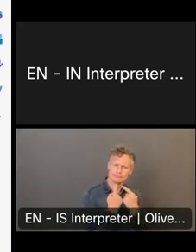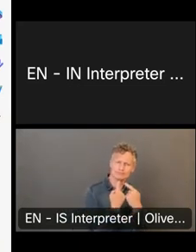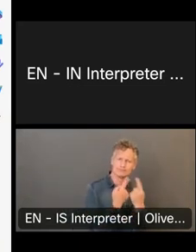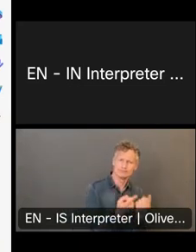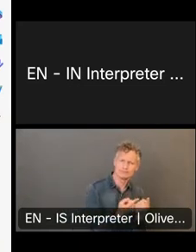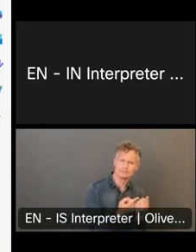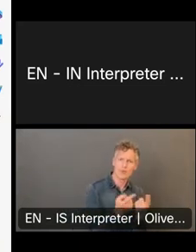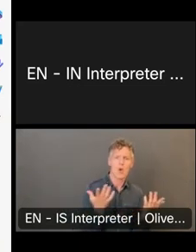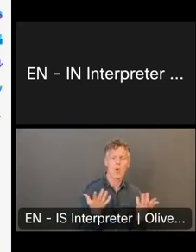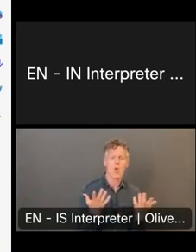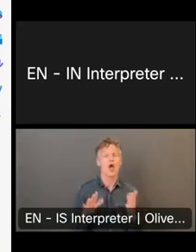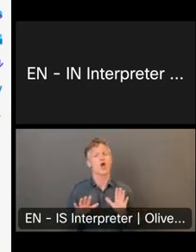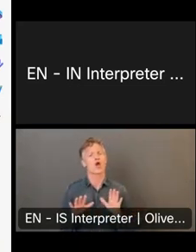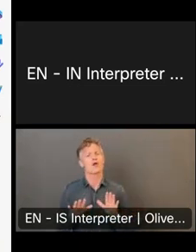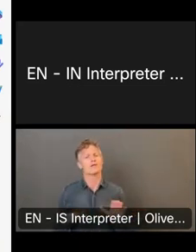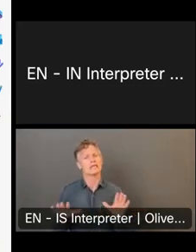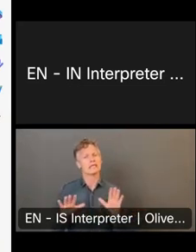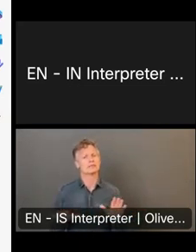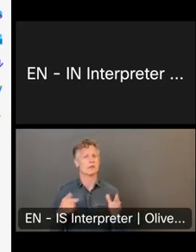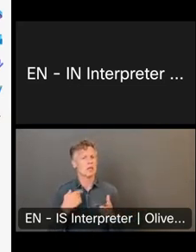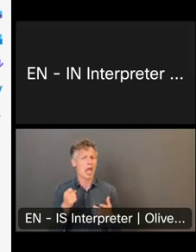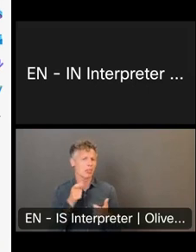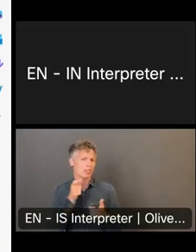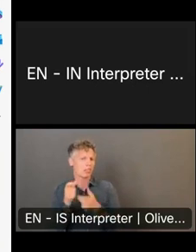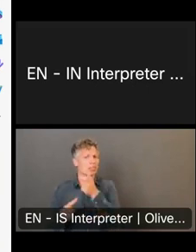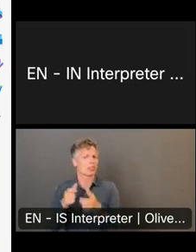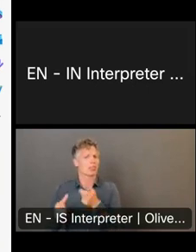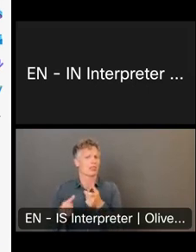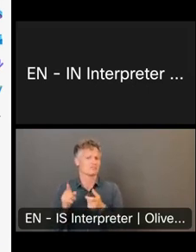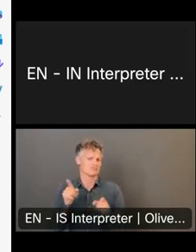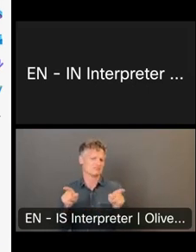or convenience. So that's Curtius and Gabelins.